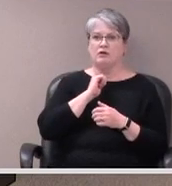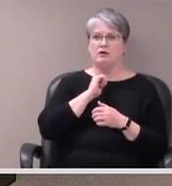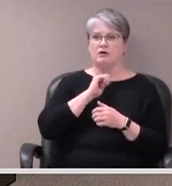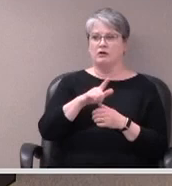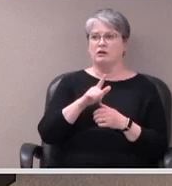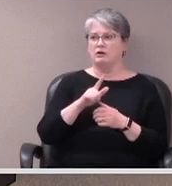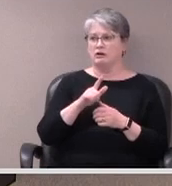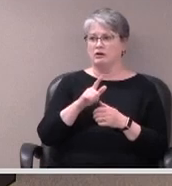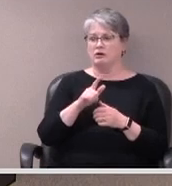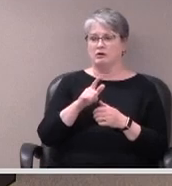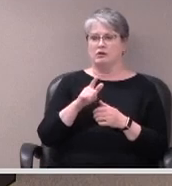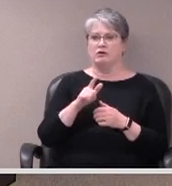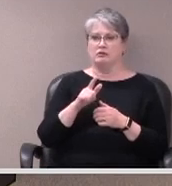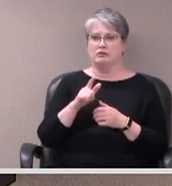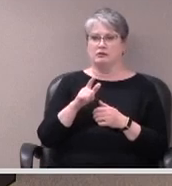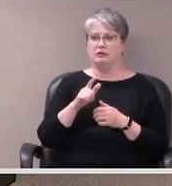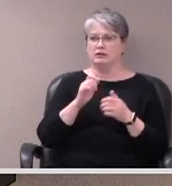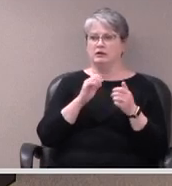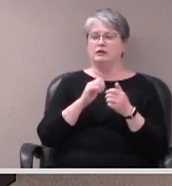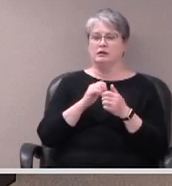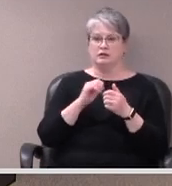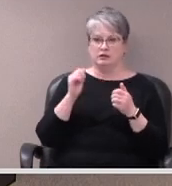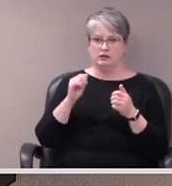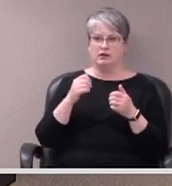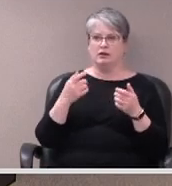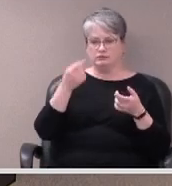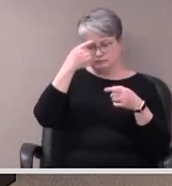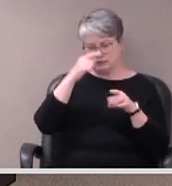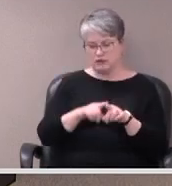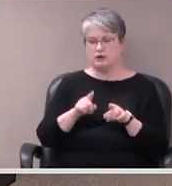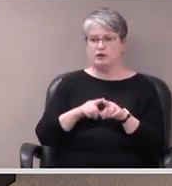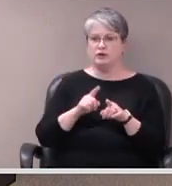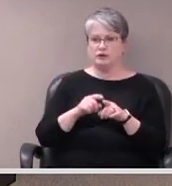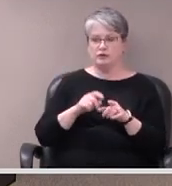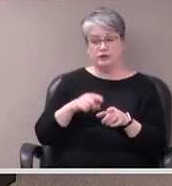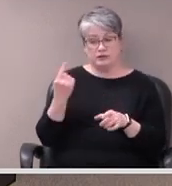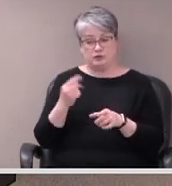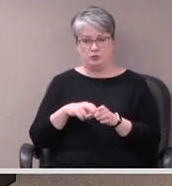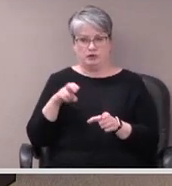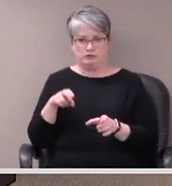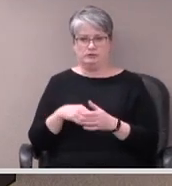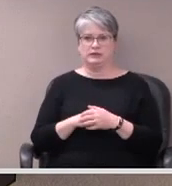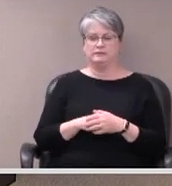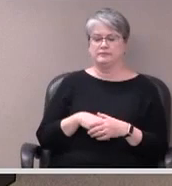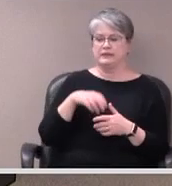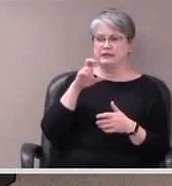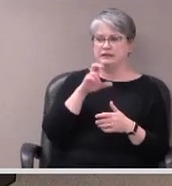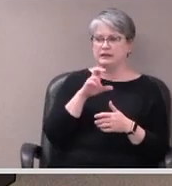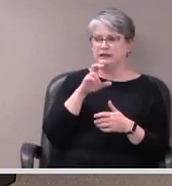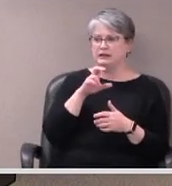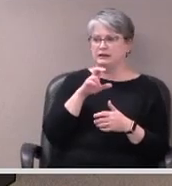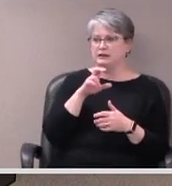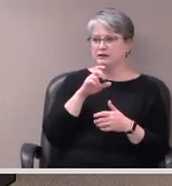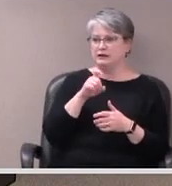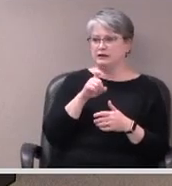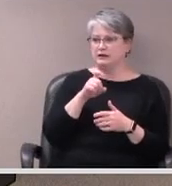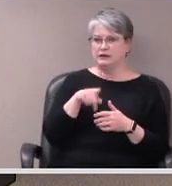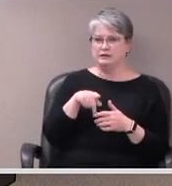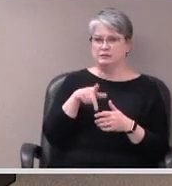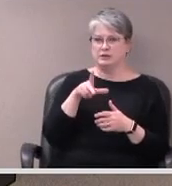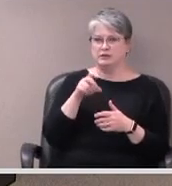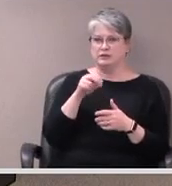those abstaining, Board Member Craig. Thank you. Moving on, XP30, pulled down by Board Member